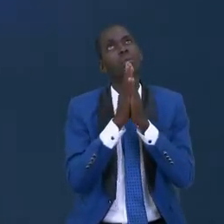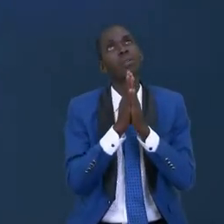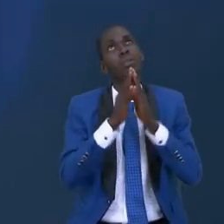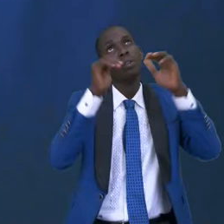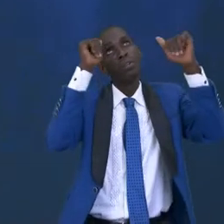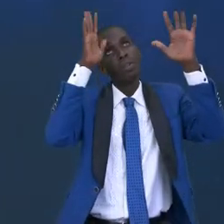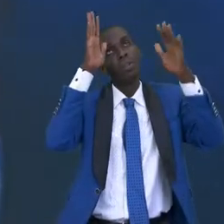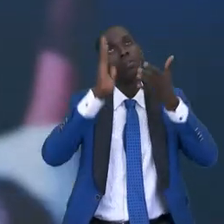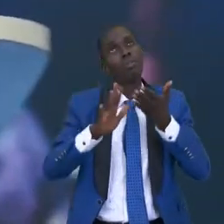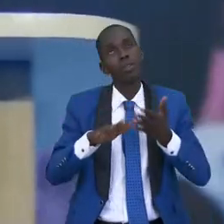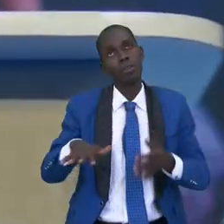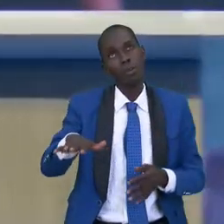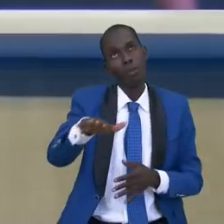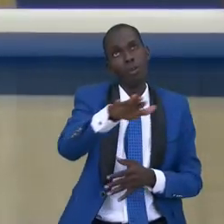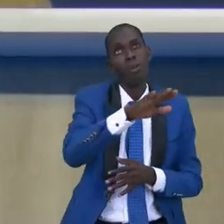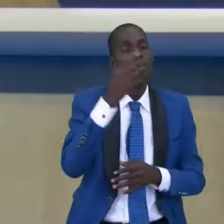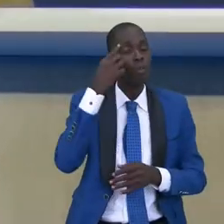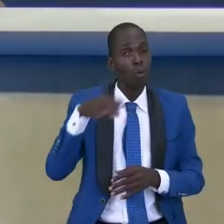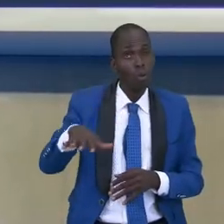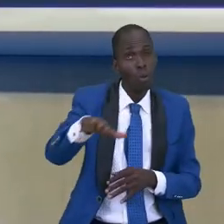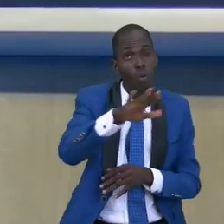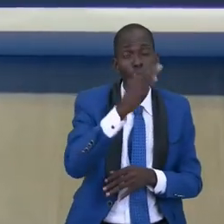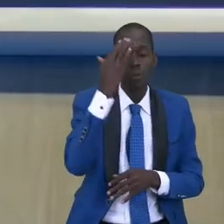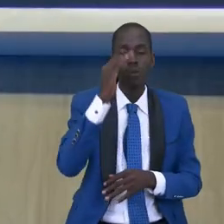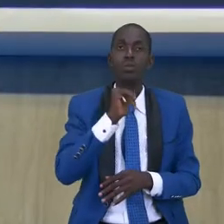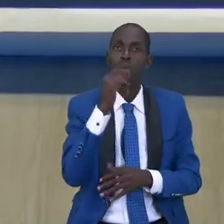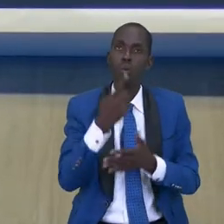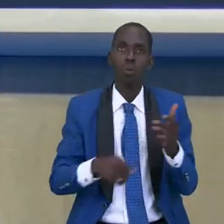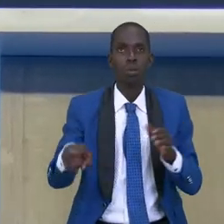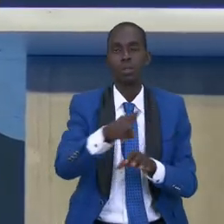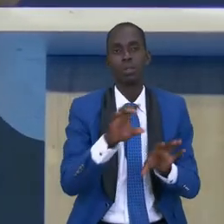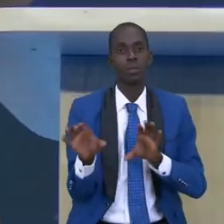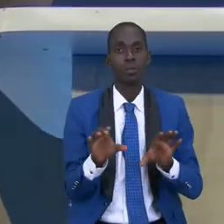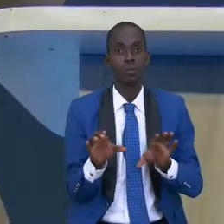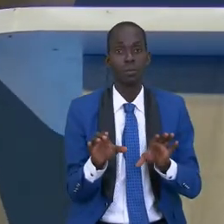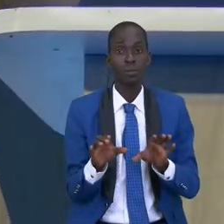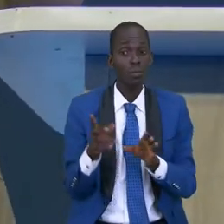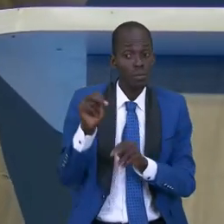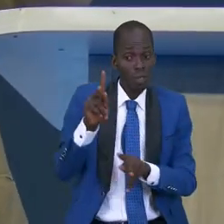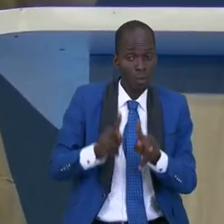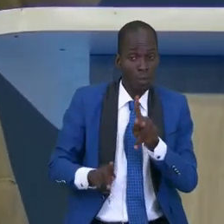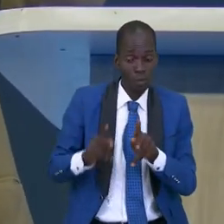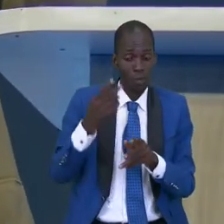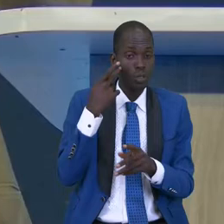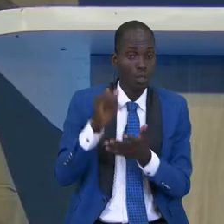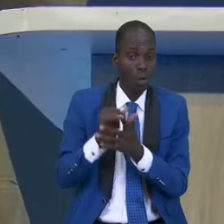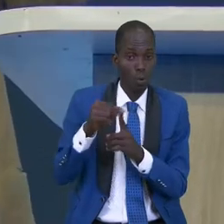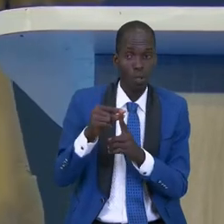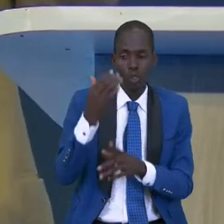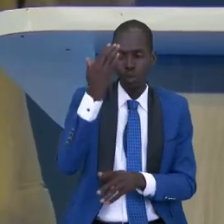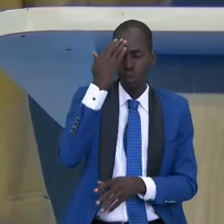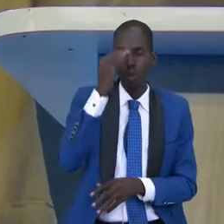them, they know not what they do. Those words, know not,